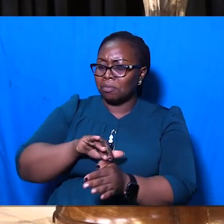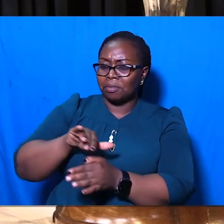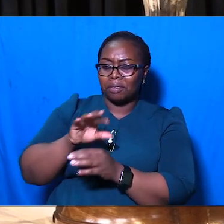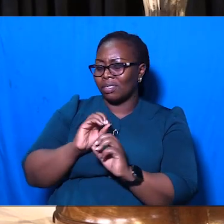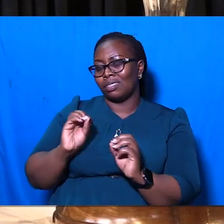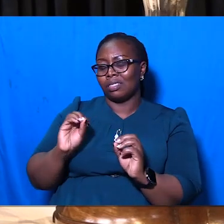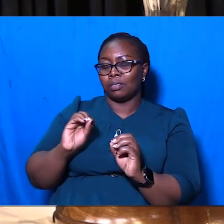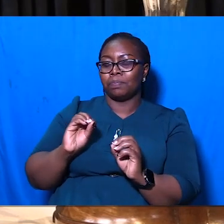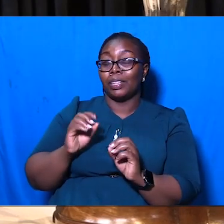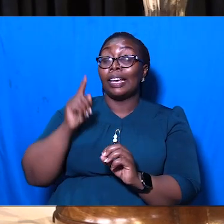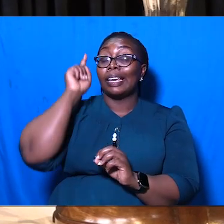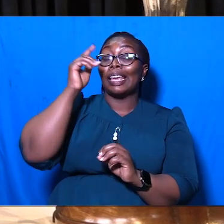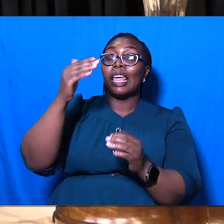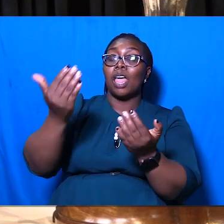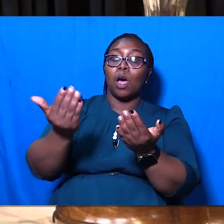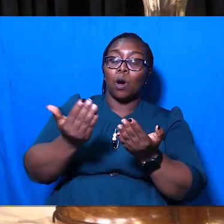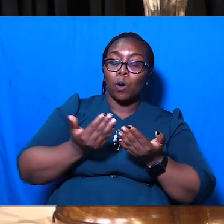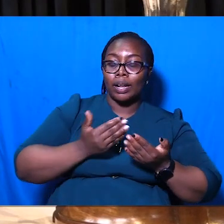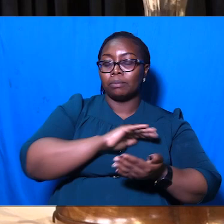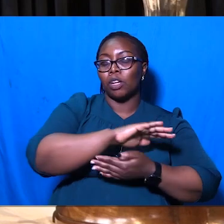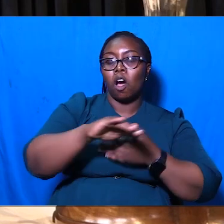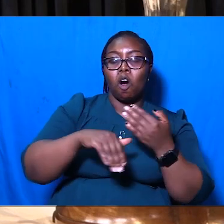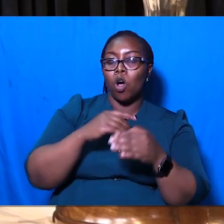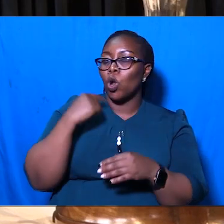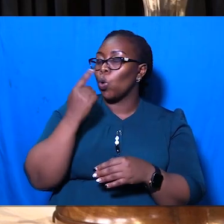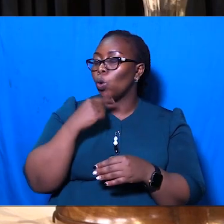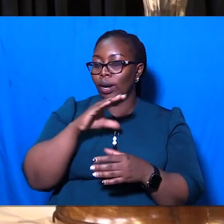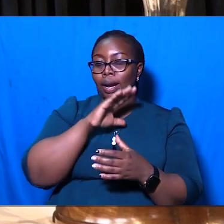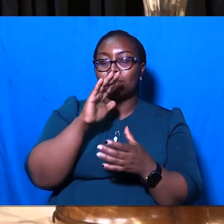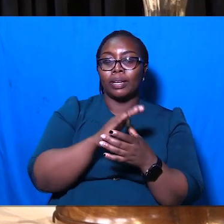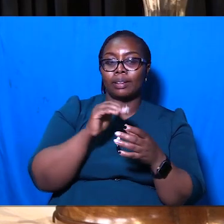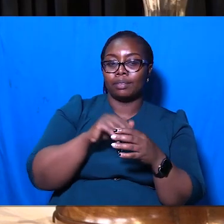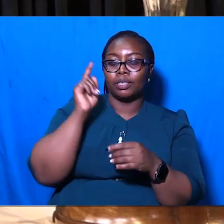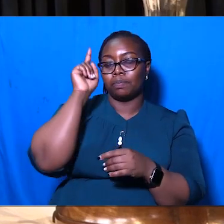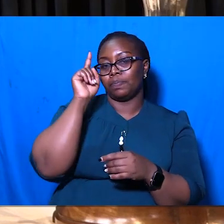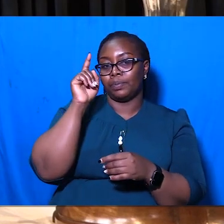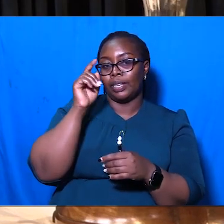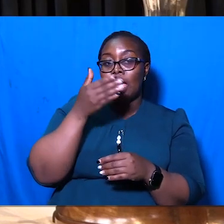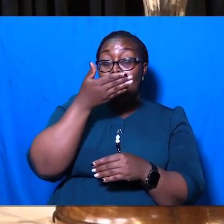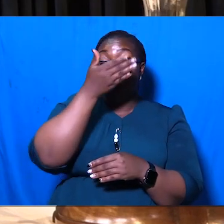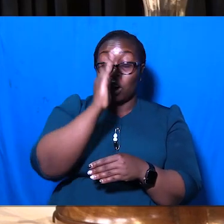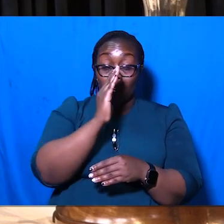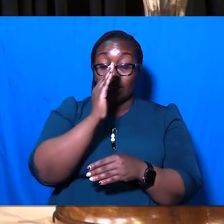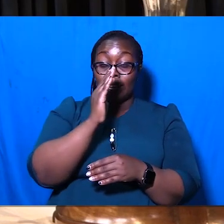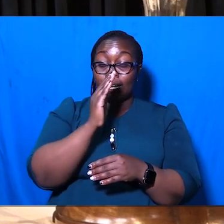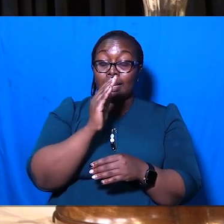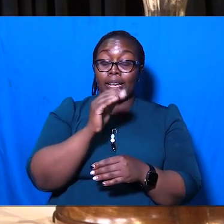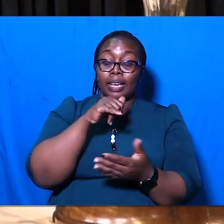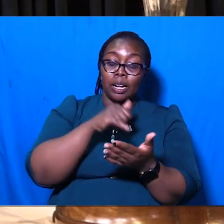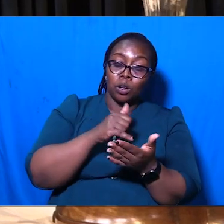today is that Paul is bringing about a very beautiful picture of inclusion. Yesterday, we